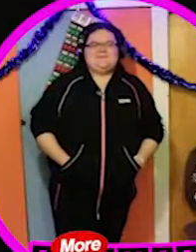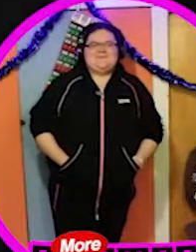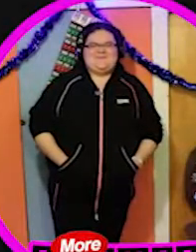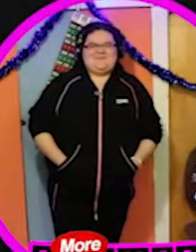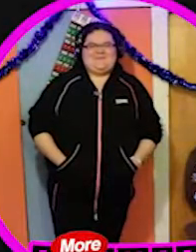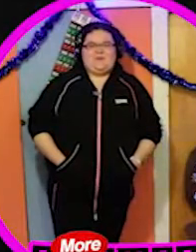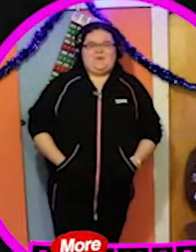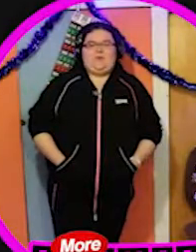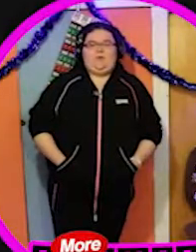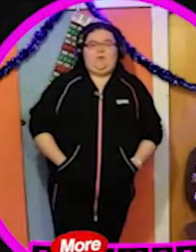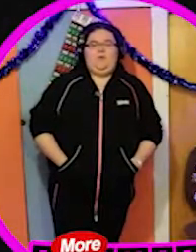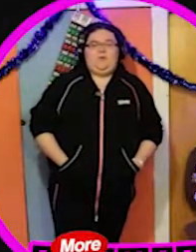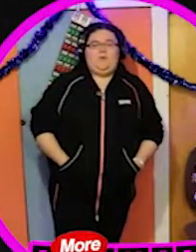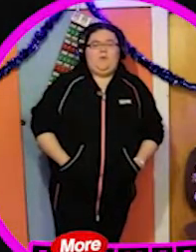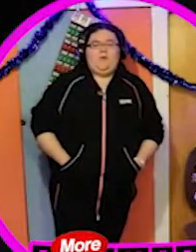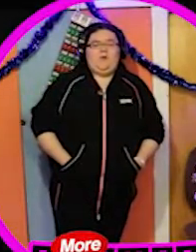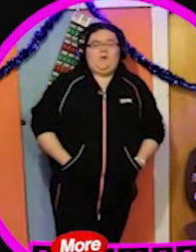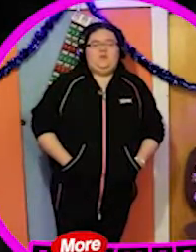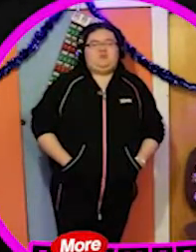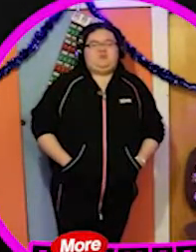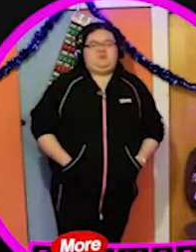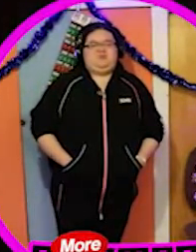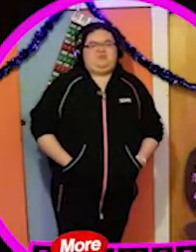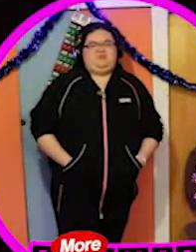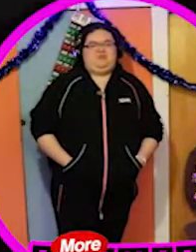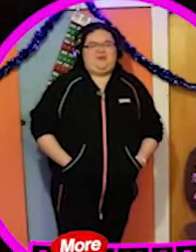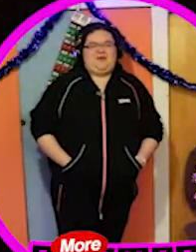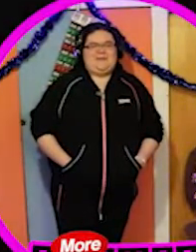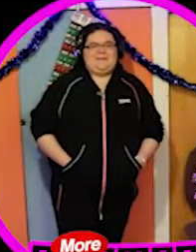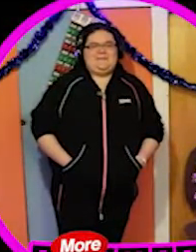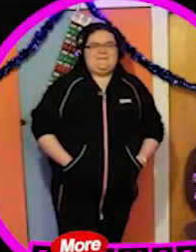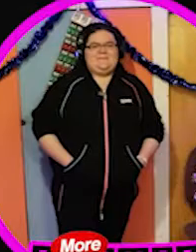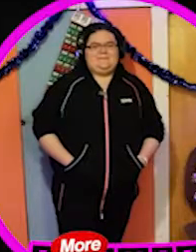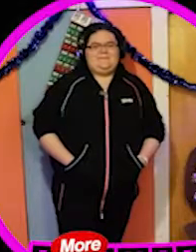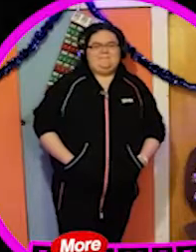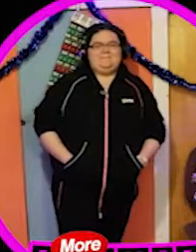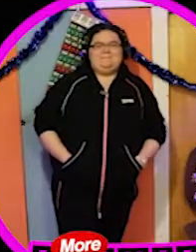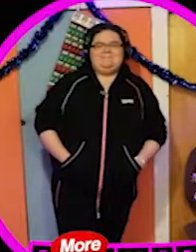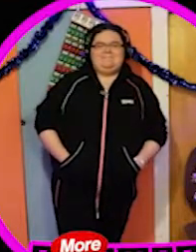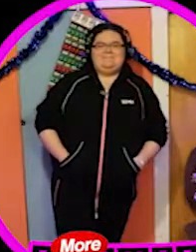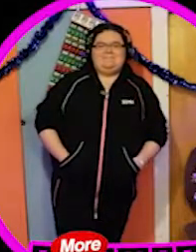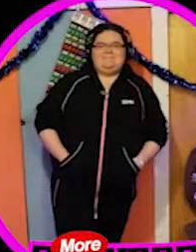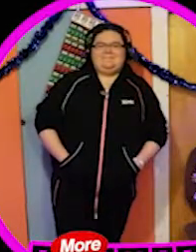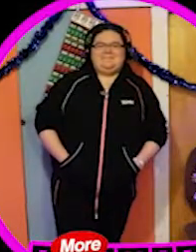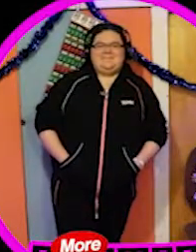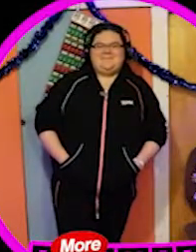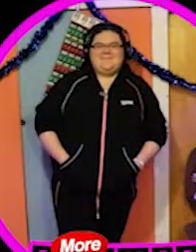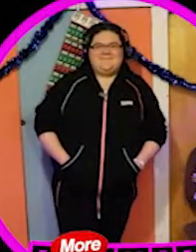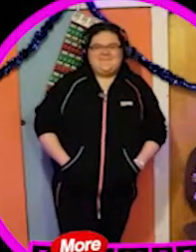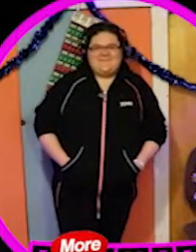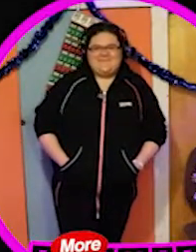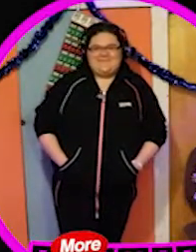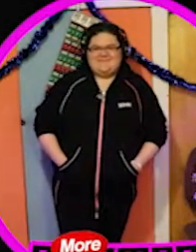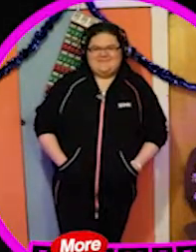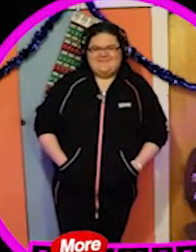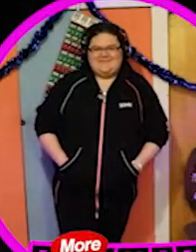I'm terrified. Oh my god, please don't see you shooting at me. Bro, Deflect came at me with a knife! This guy's crazy! Oh, no.